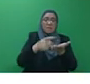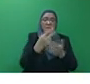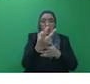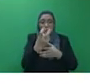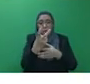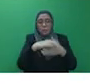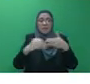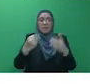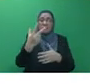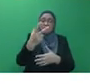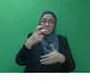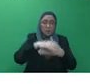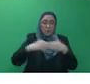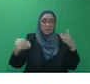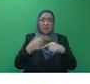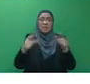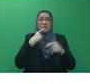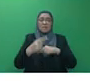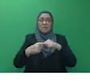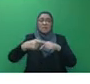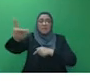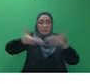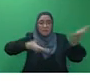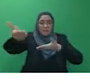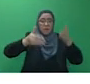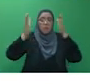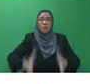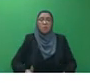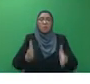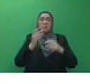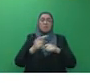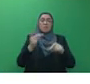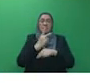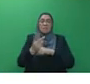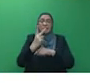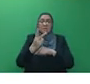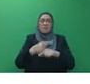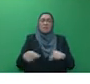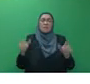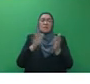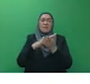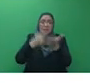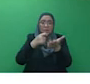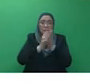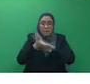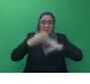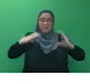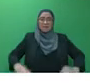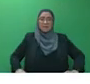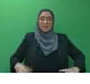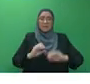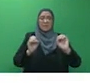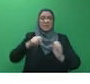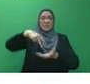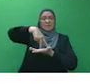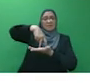they charge very easy 20 ringgit 30 ringgit trying to get people to come and watch stand-up comedy and suddenly you you are handicapped you are chopped off at the legs